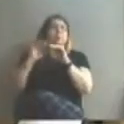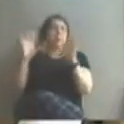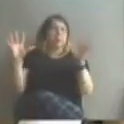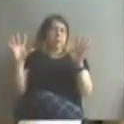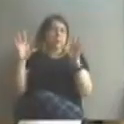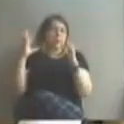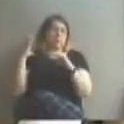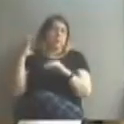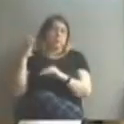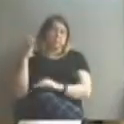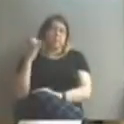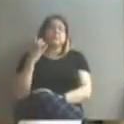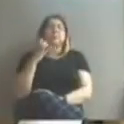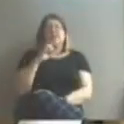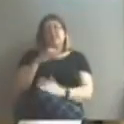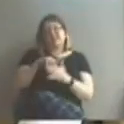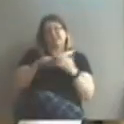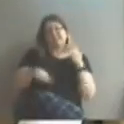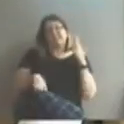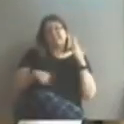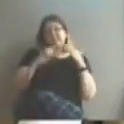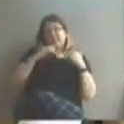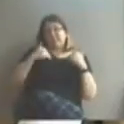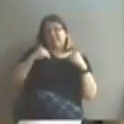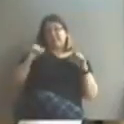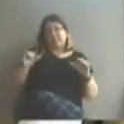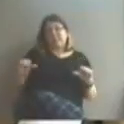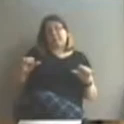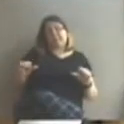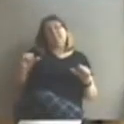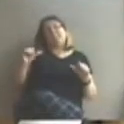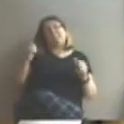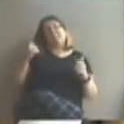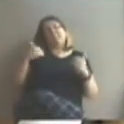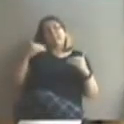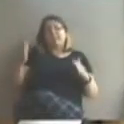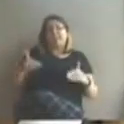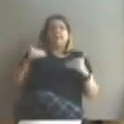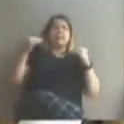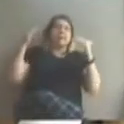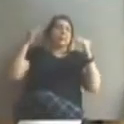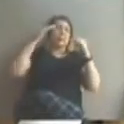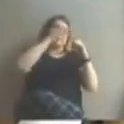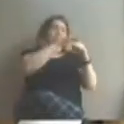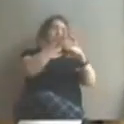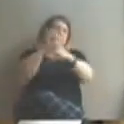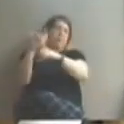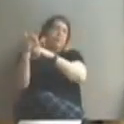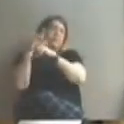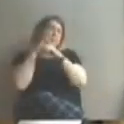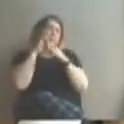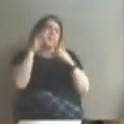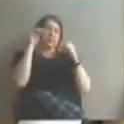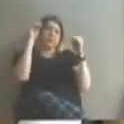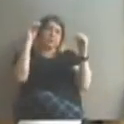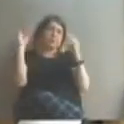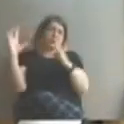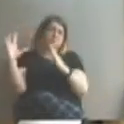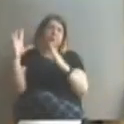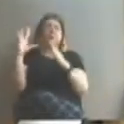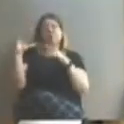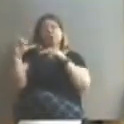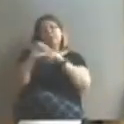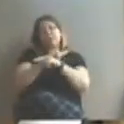that these are the individuals who really have the capacity to have our highest touch to our teachers, to train them, to